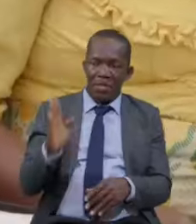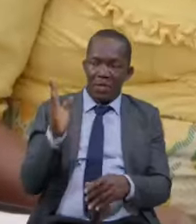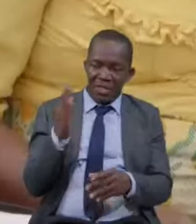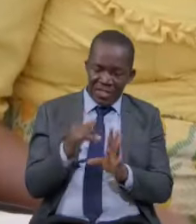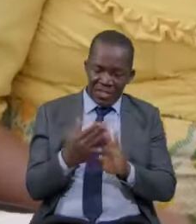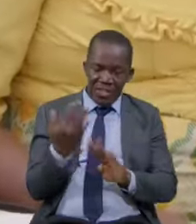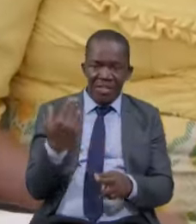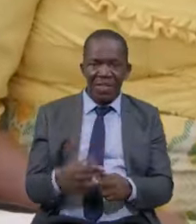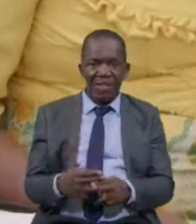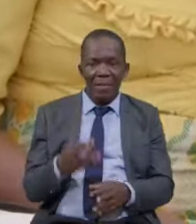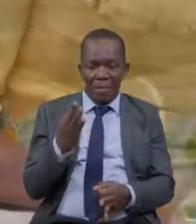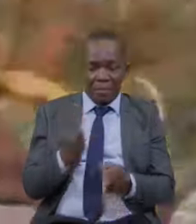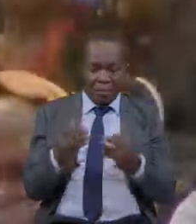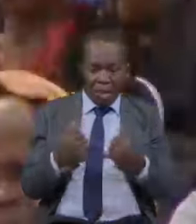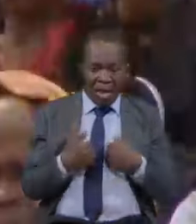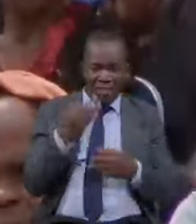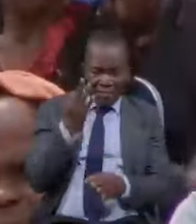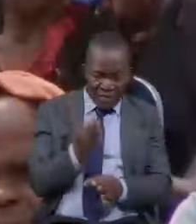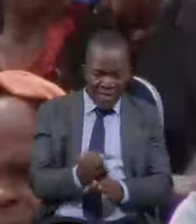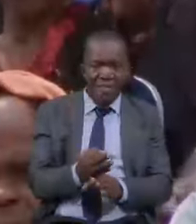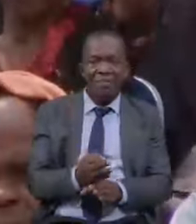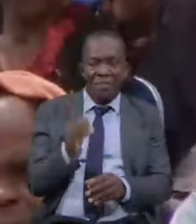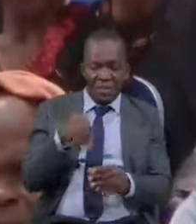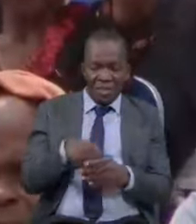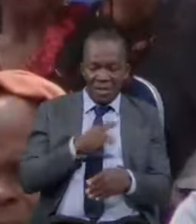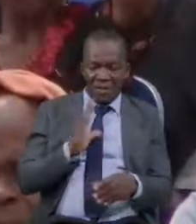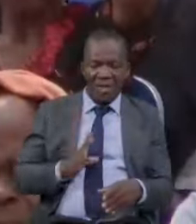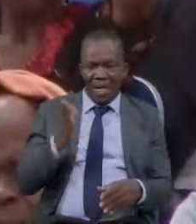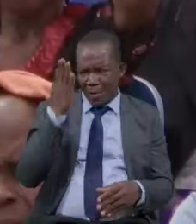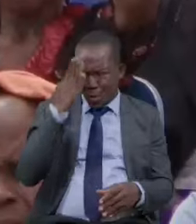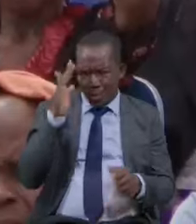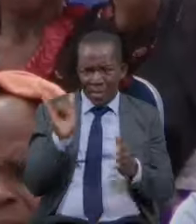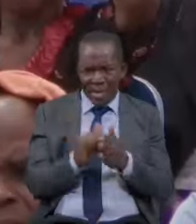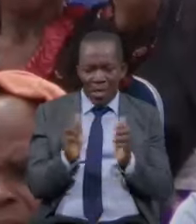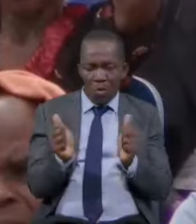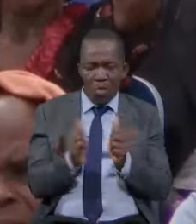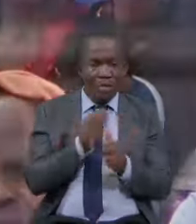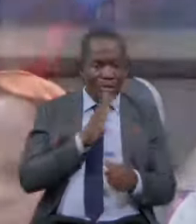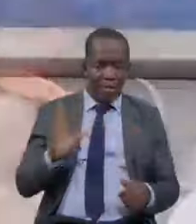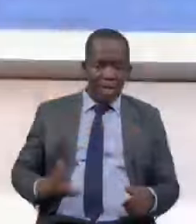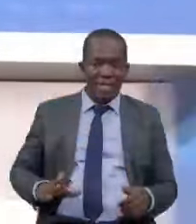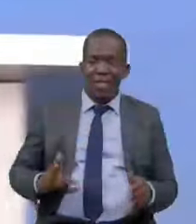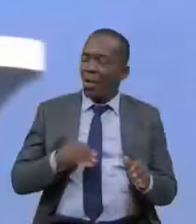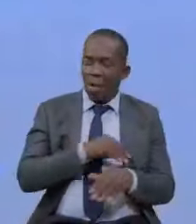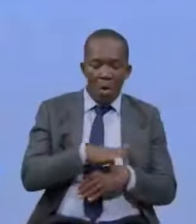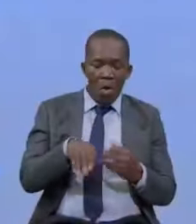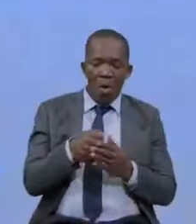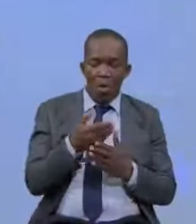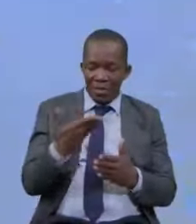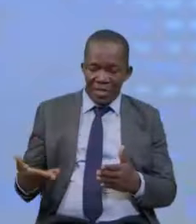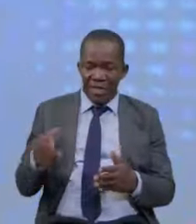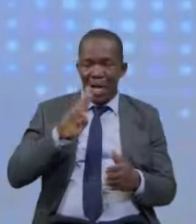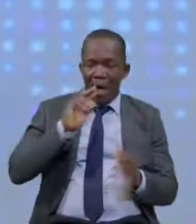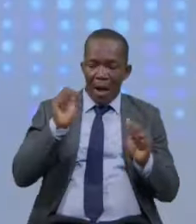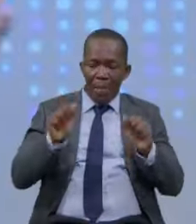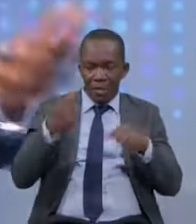and you know with your God and with your Christ all things are possible. Why are you just